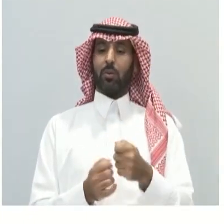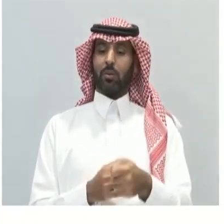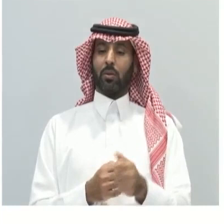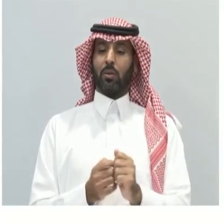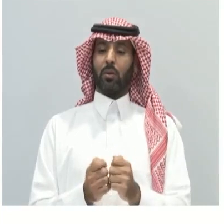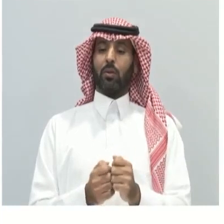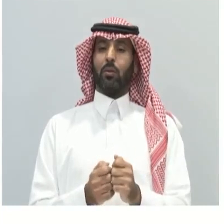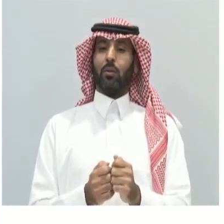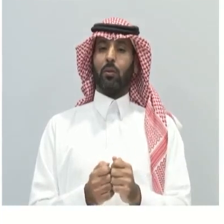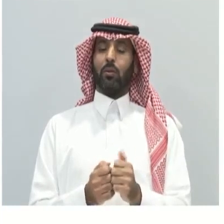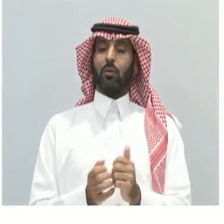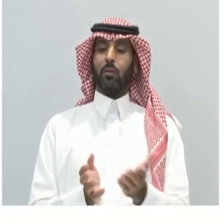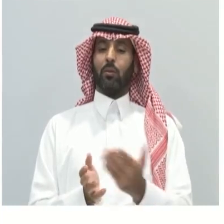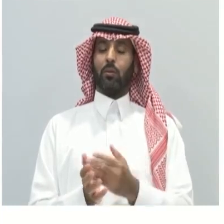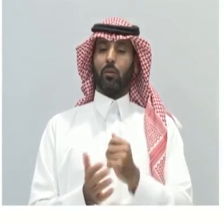riyals.